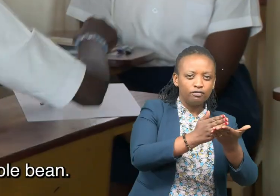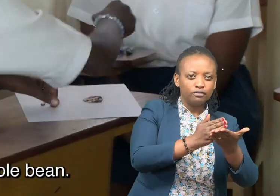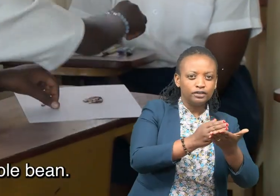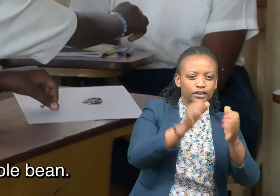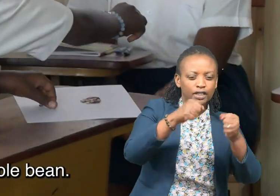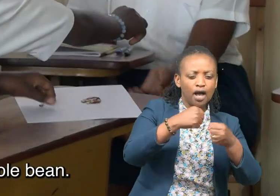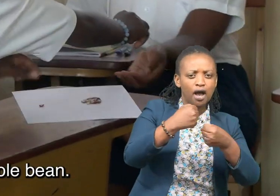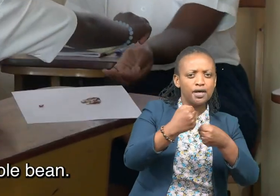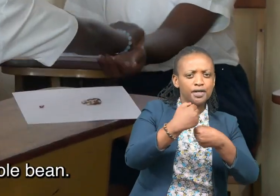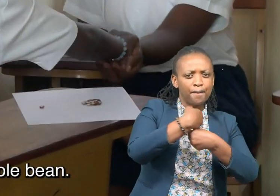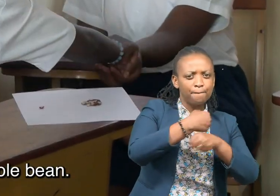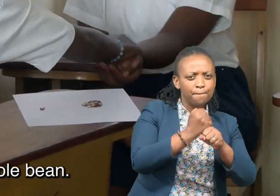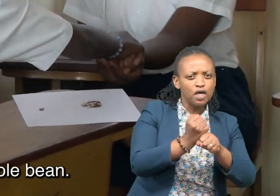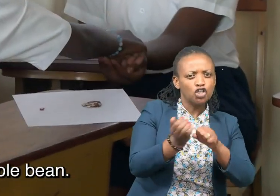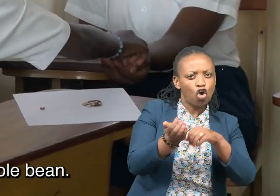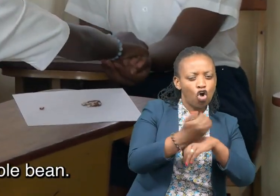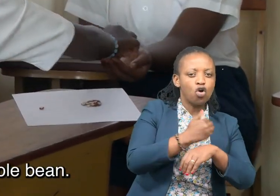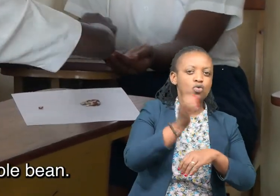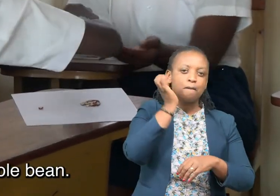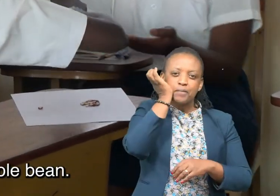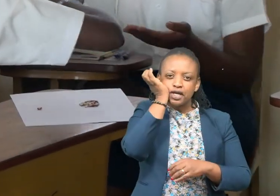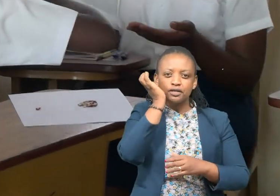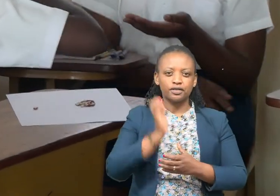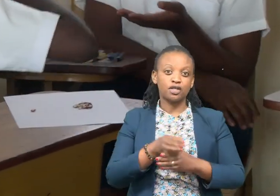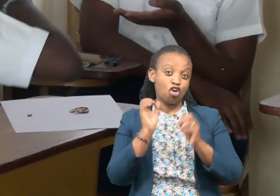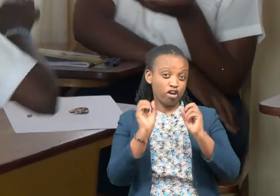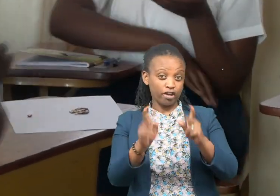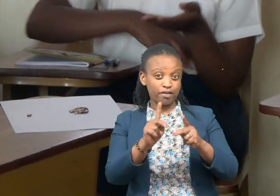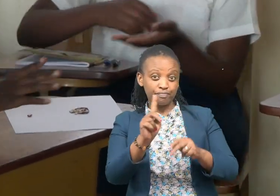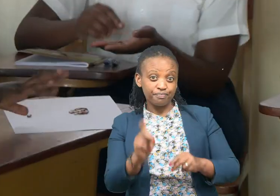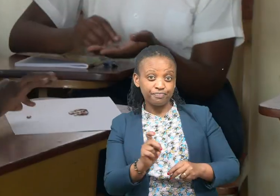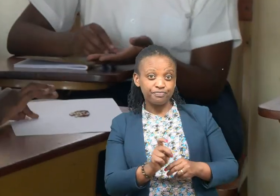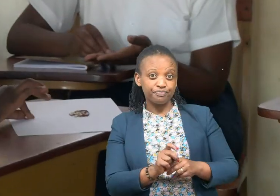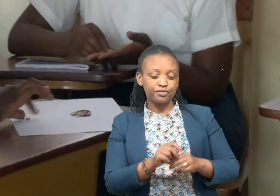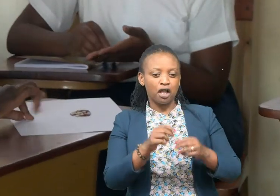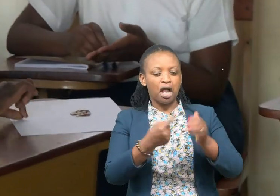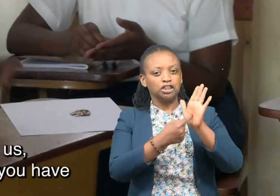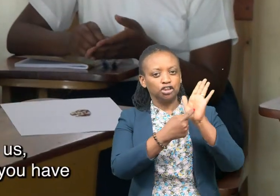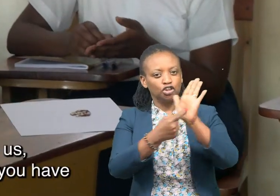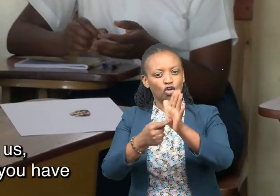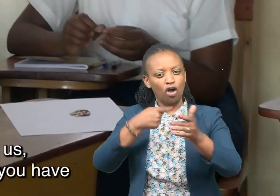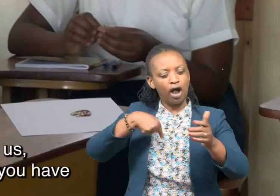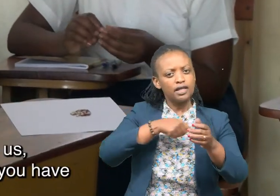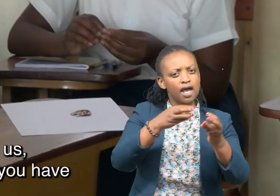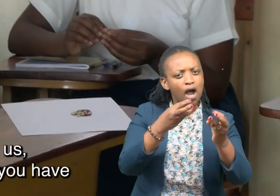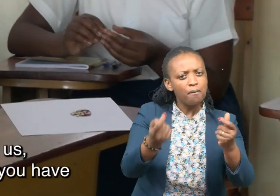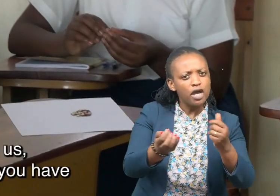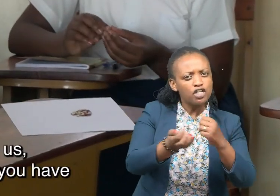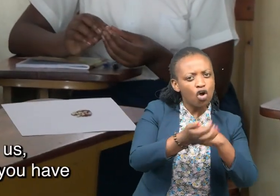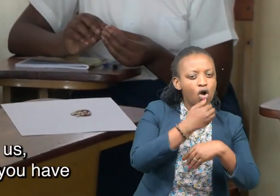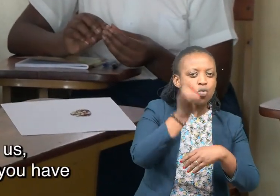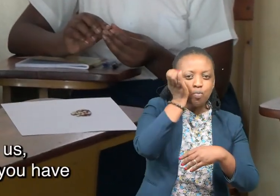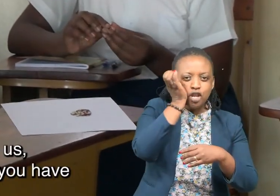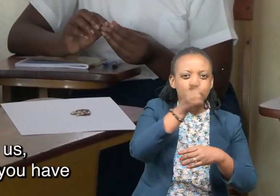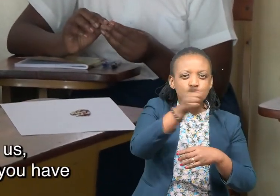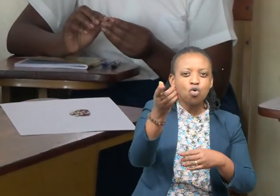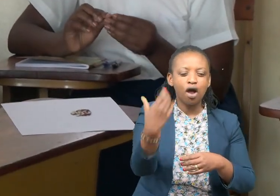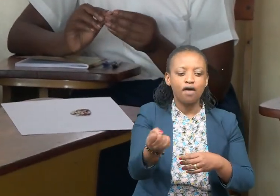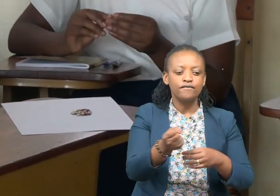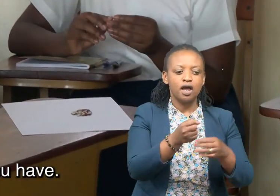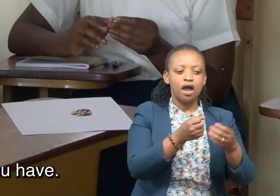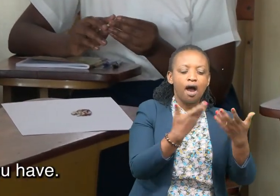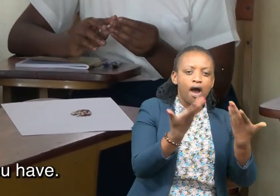2 halves make the whole bean. 2 halves make the whole bean. Okay? And you present to us how many whole beans you